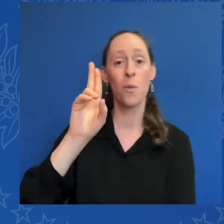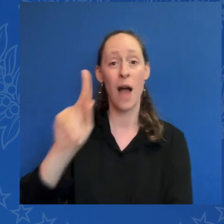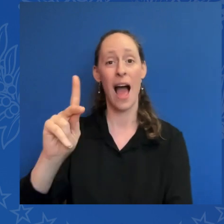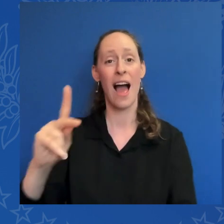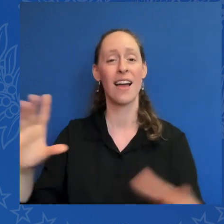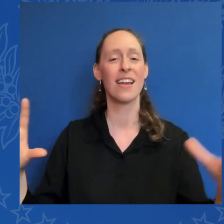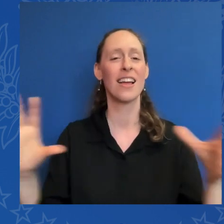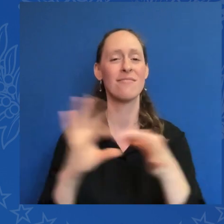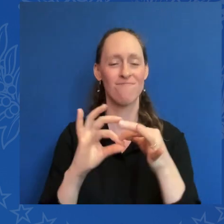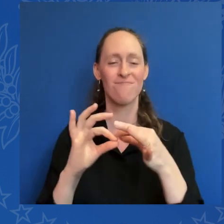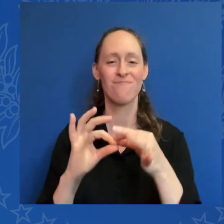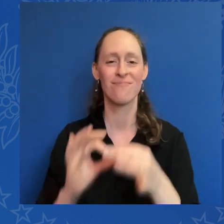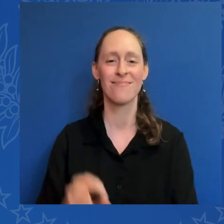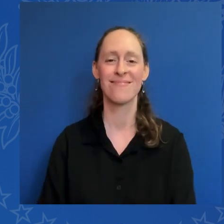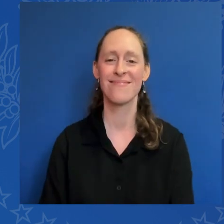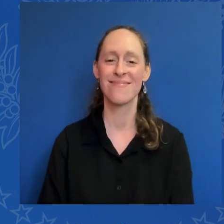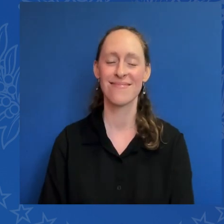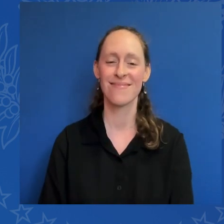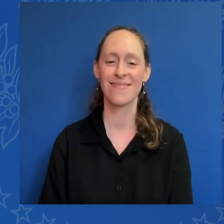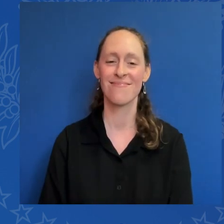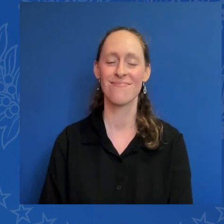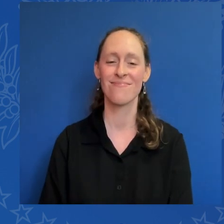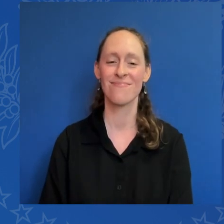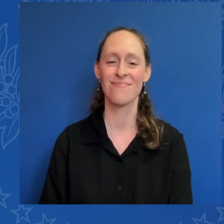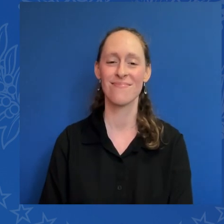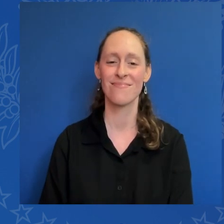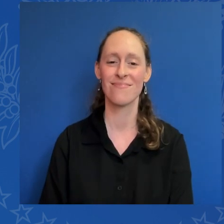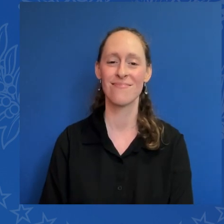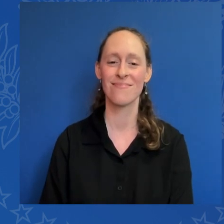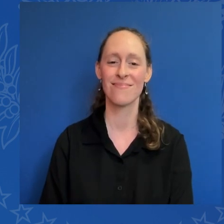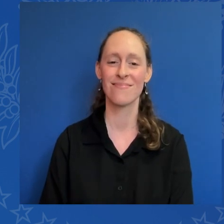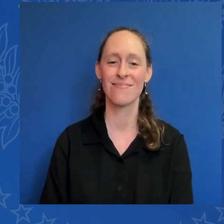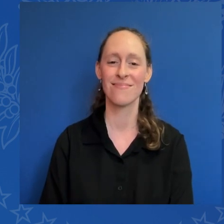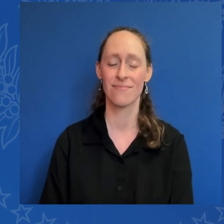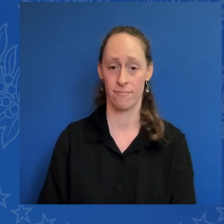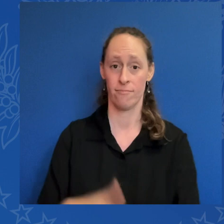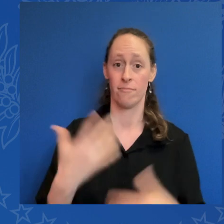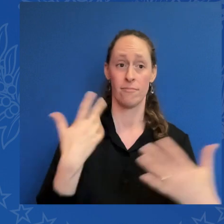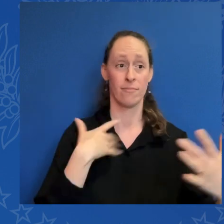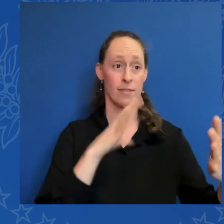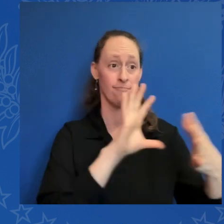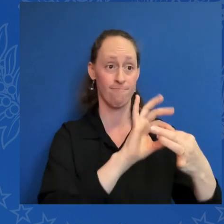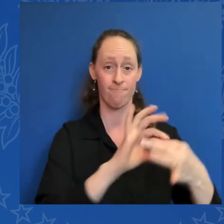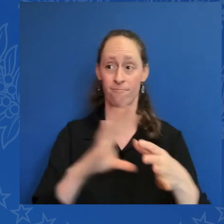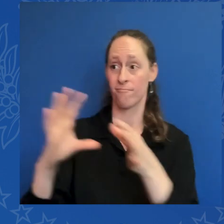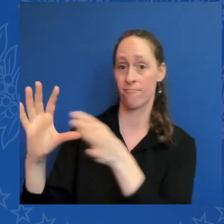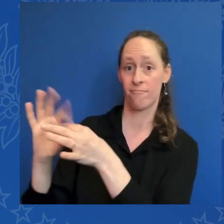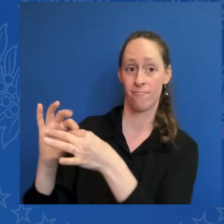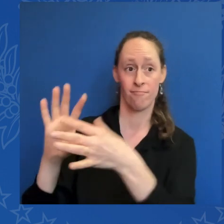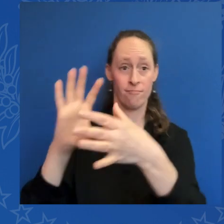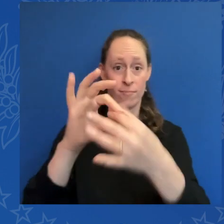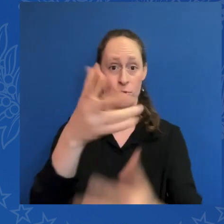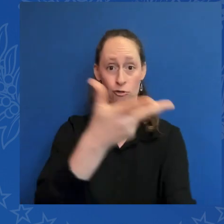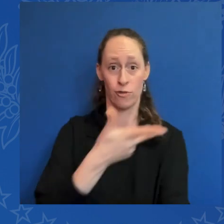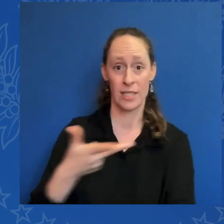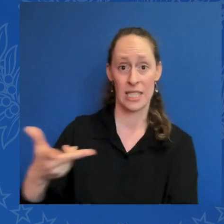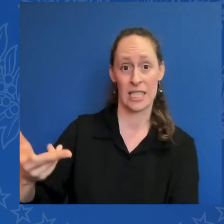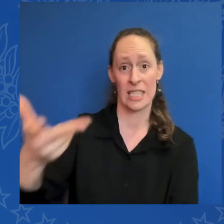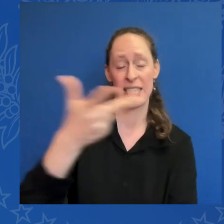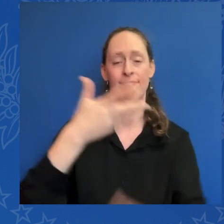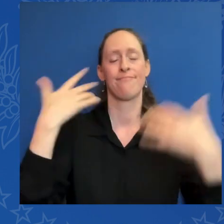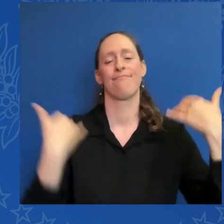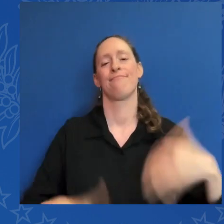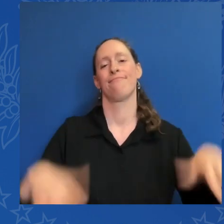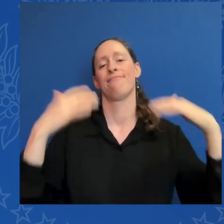nature of these engagements. And together, we all have so much potential. And we want to